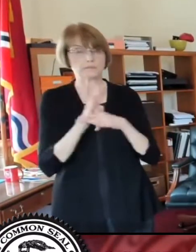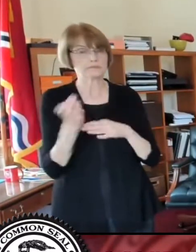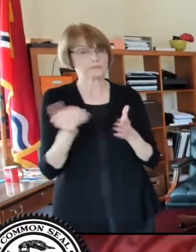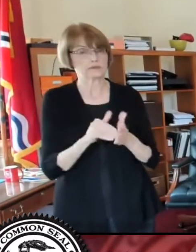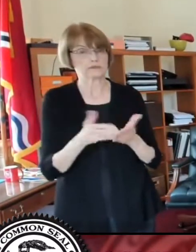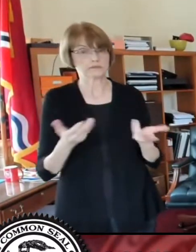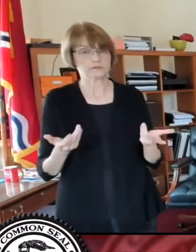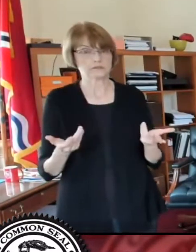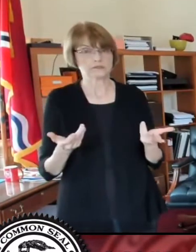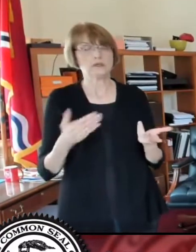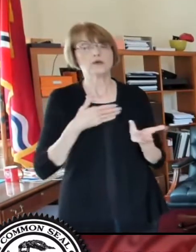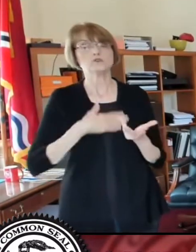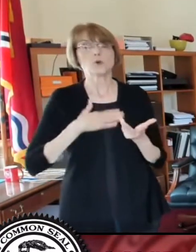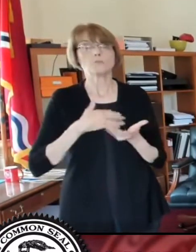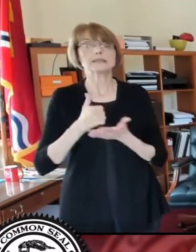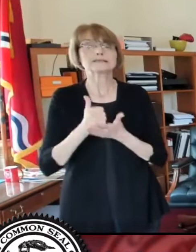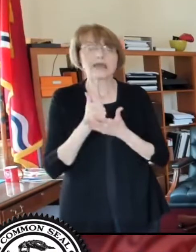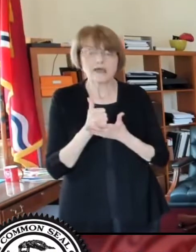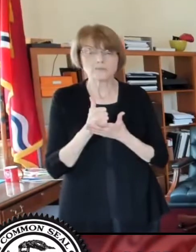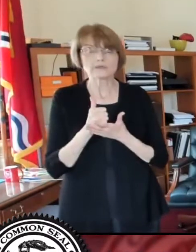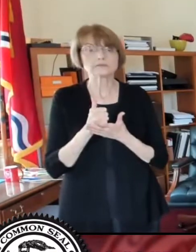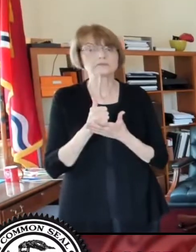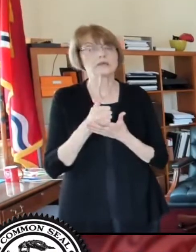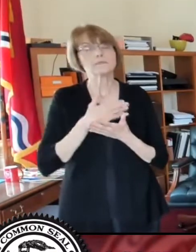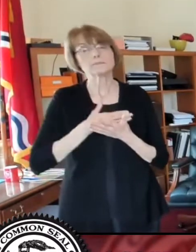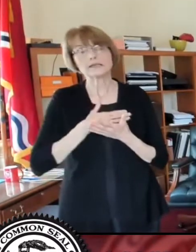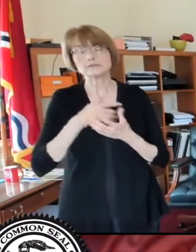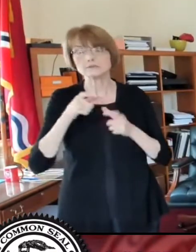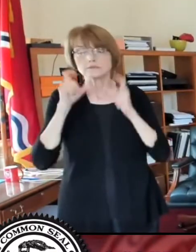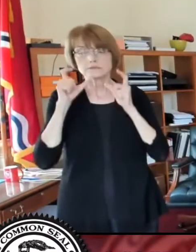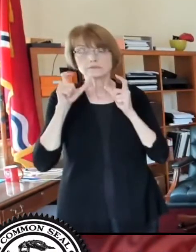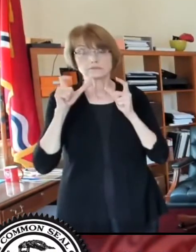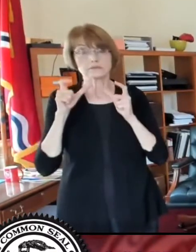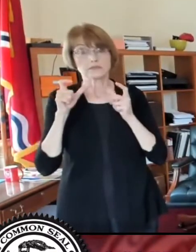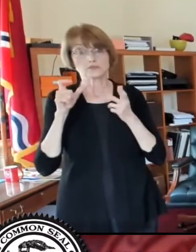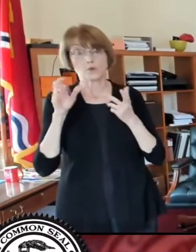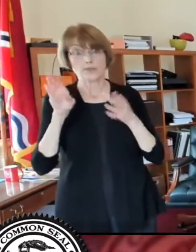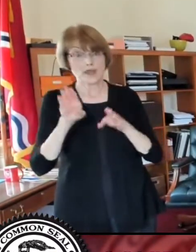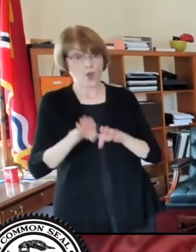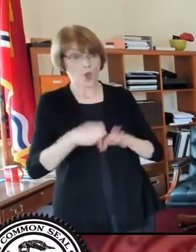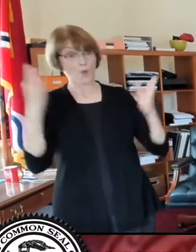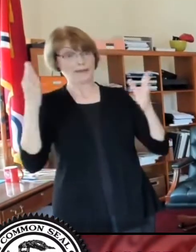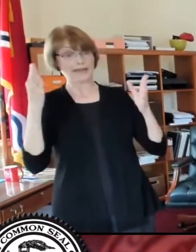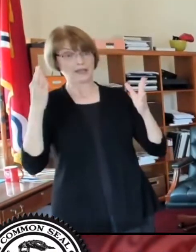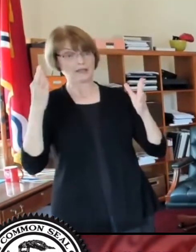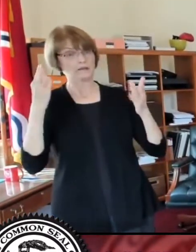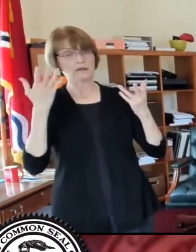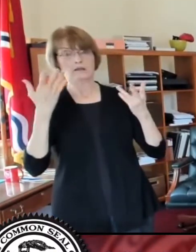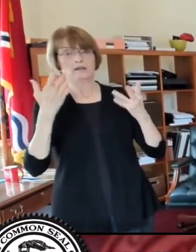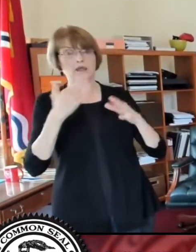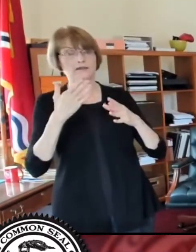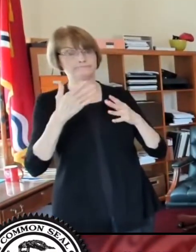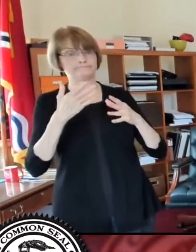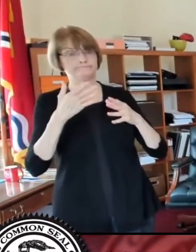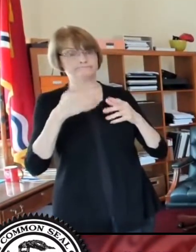So please help us out here, wear masks. We don't want to have to pull back on reopening because we know that when we pull back on reopening,